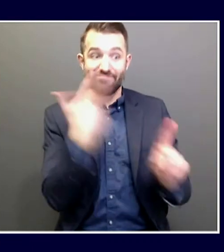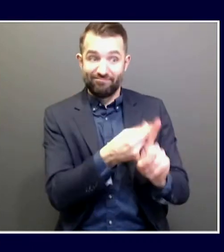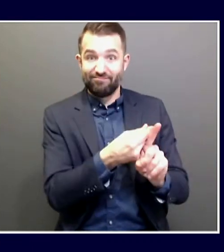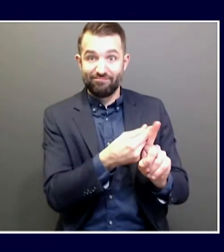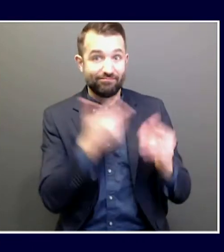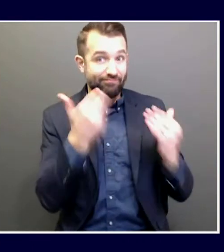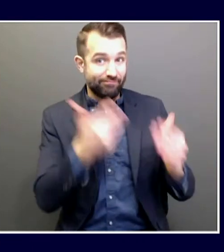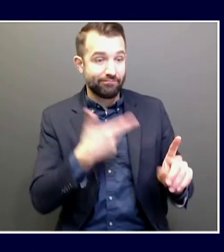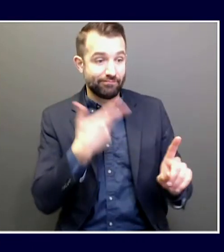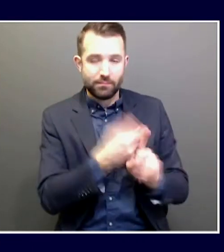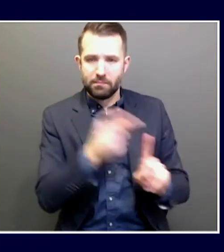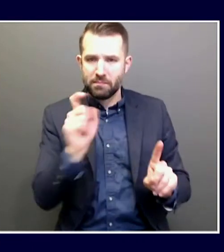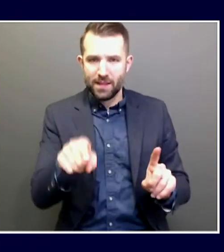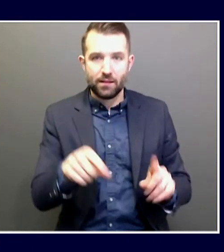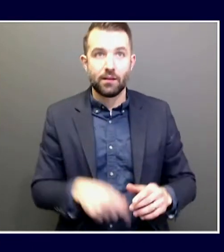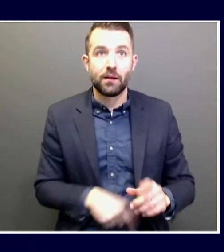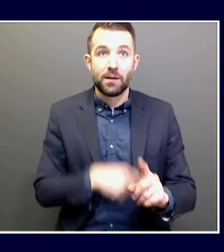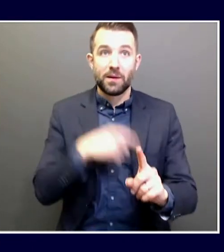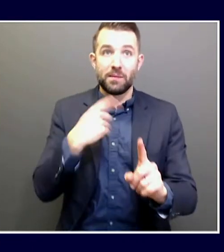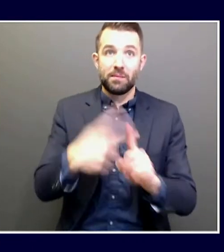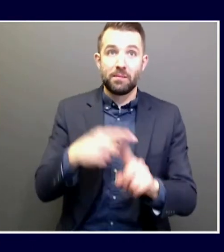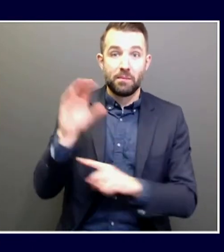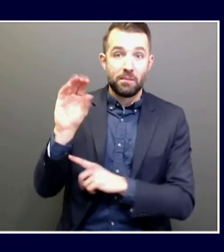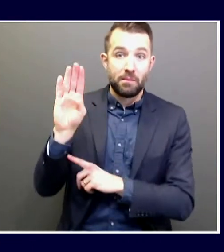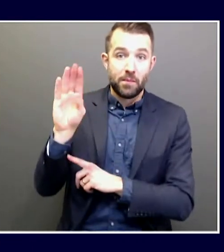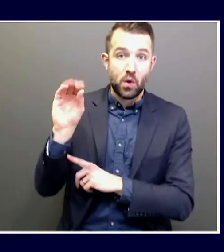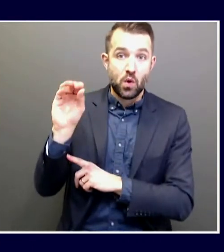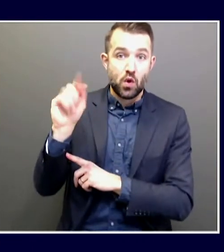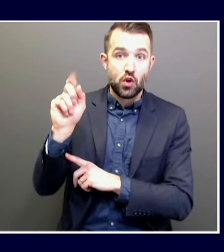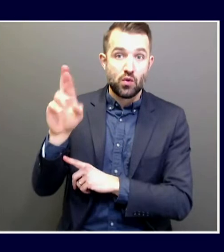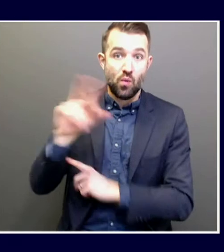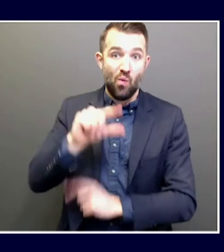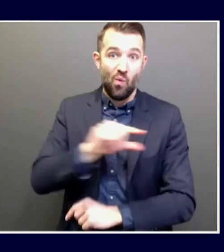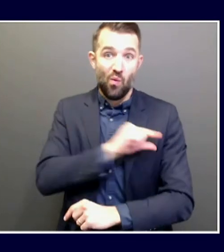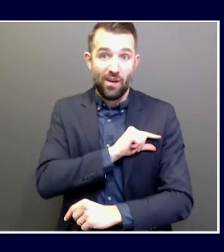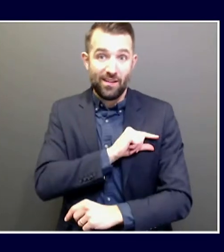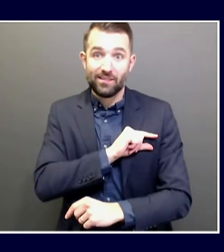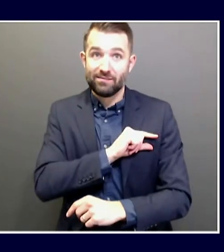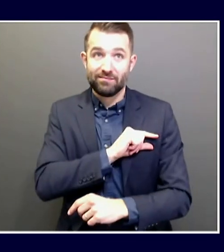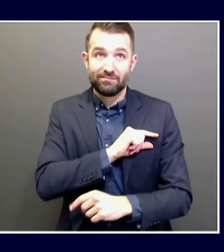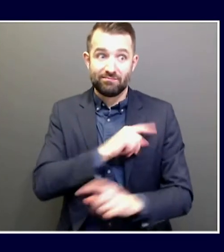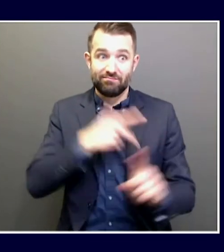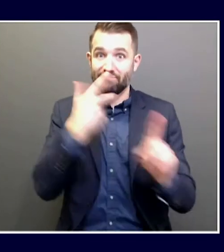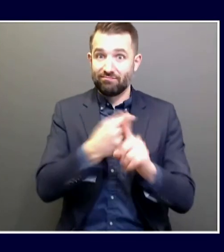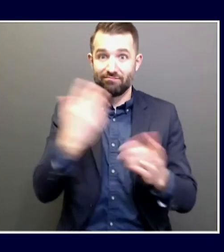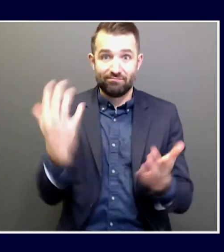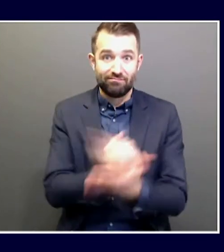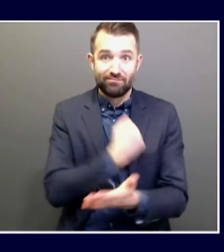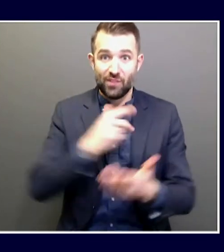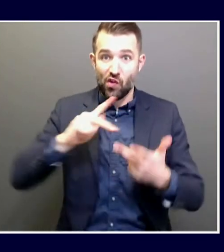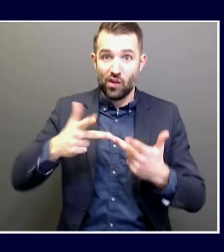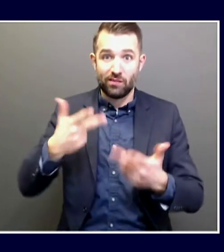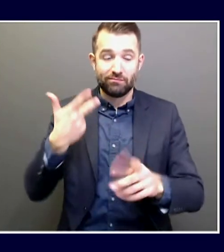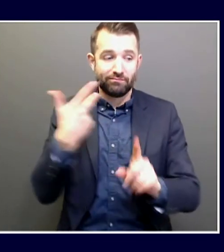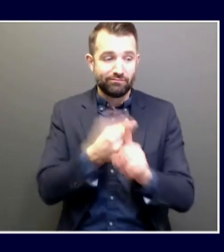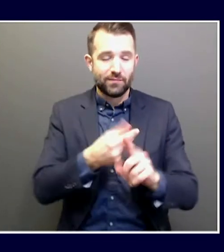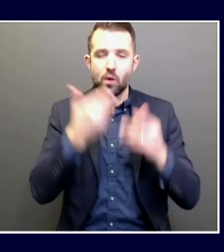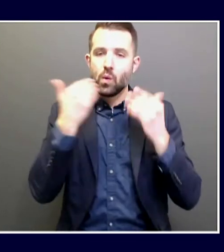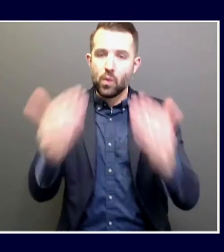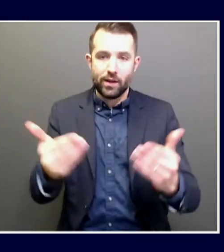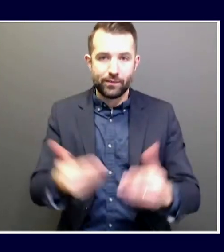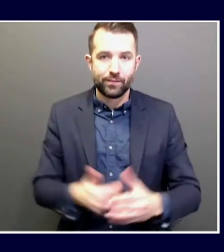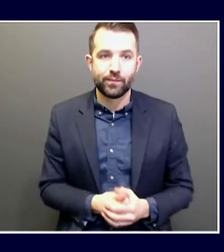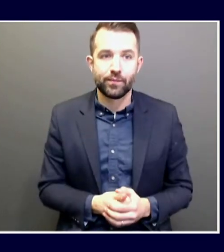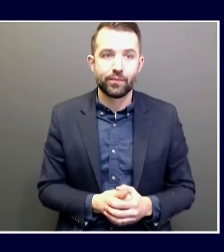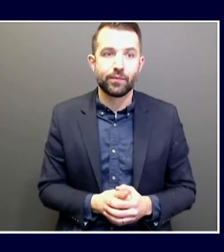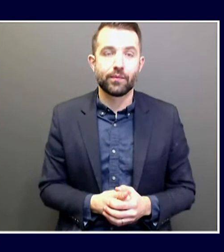on an individual level to keep your kids safe. That's really what it comes down to. Being vaccinated and boosted means that